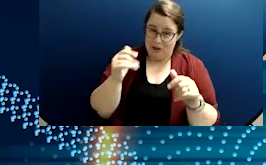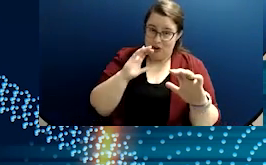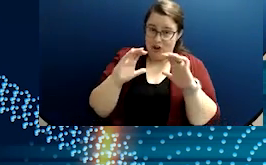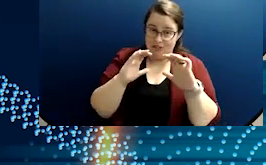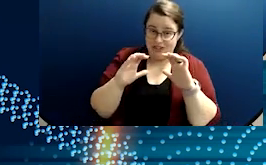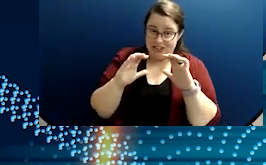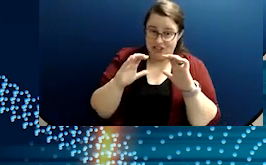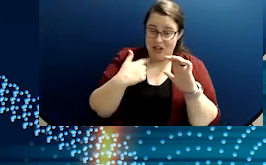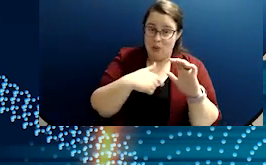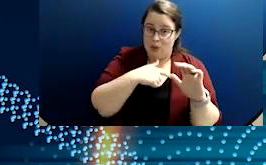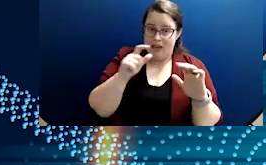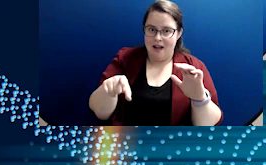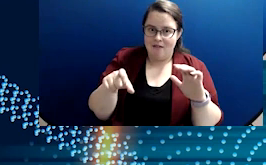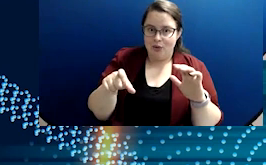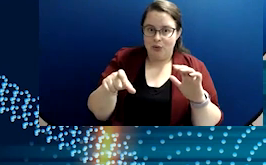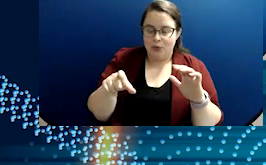that we need to